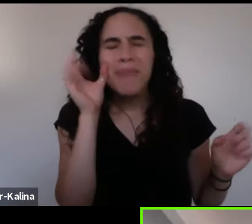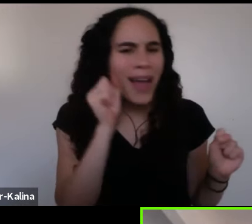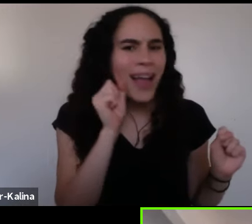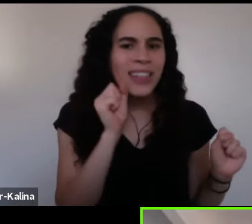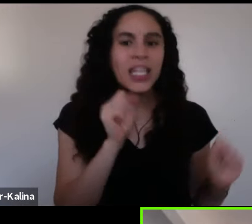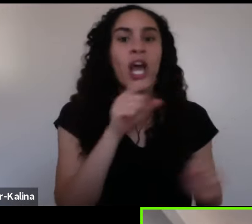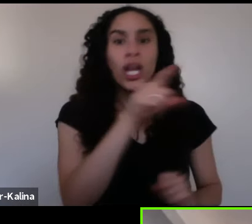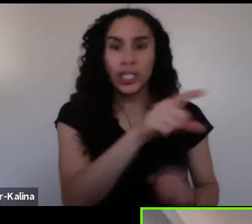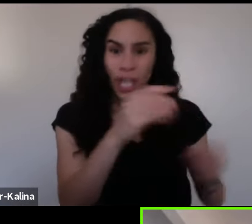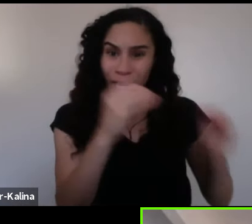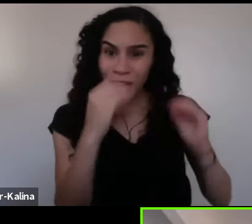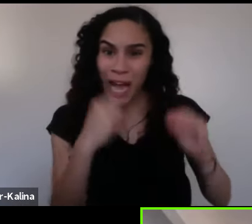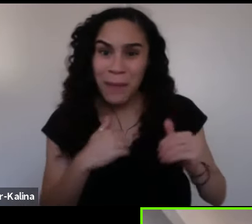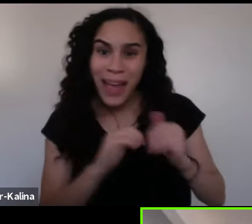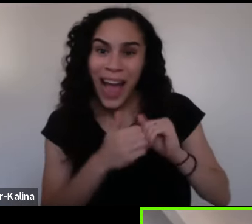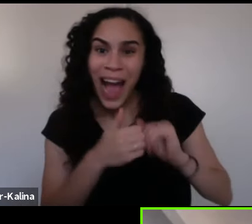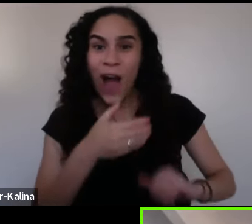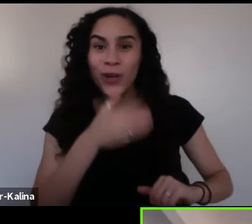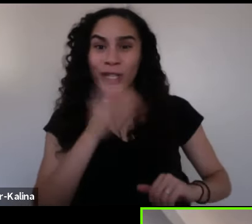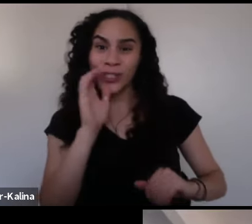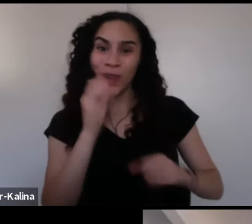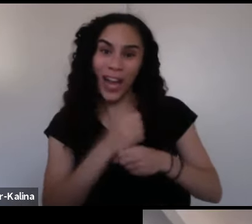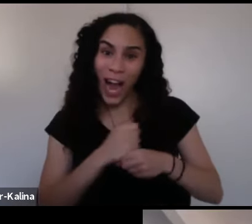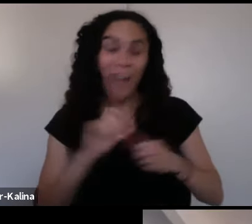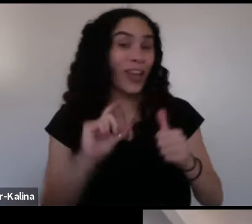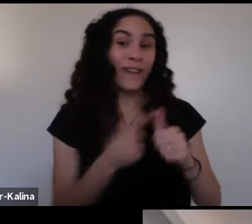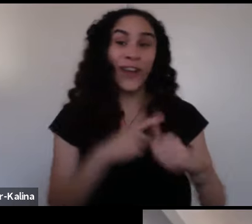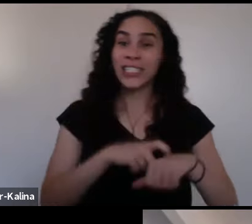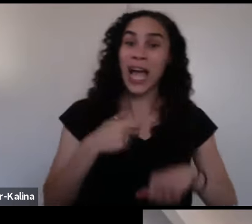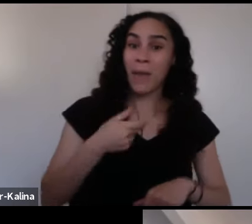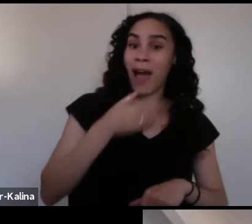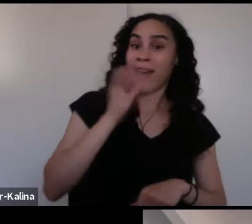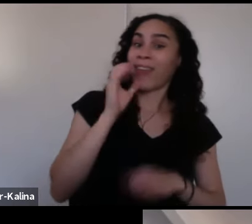drink coffee, or the first time I had coffee was with her.